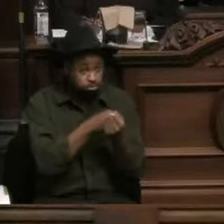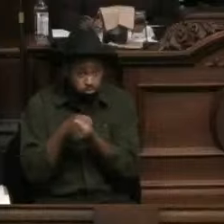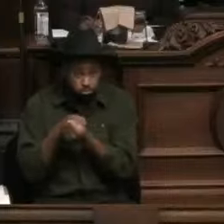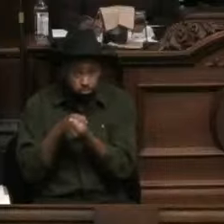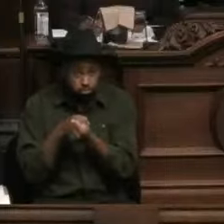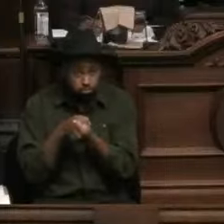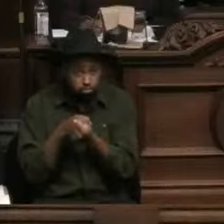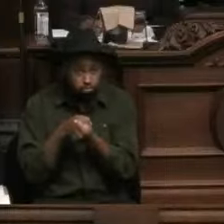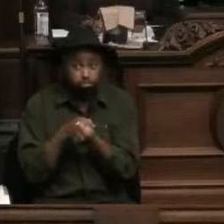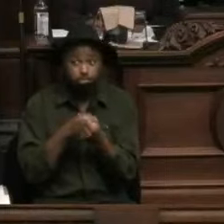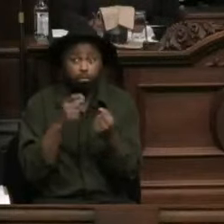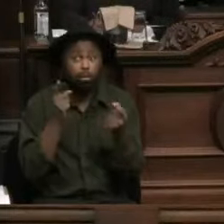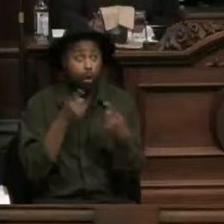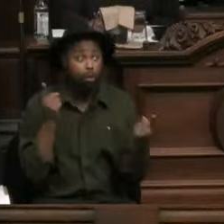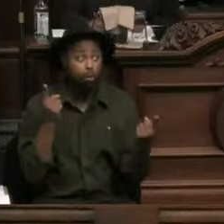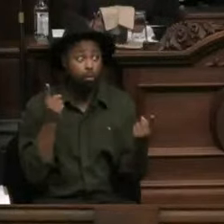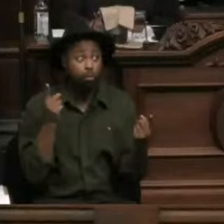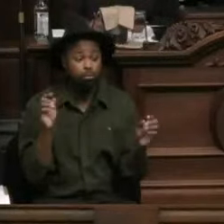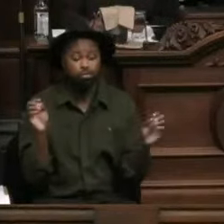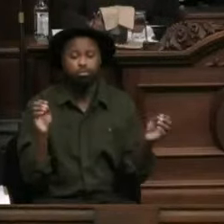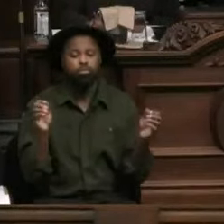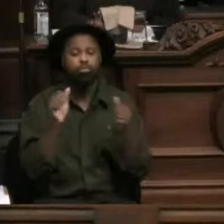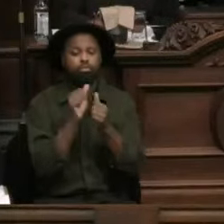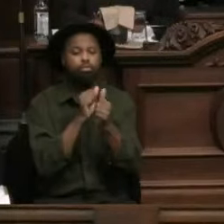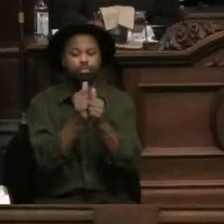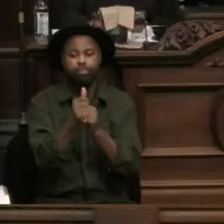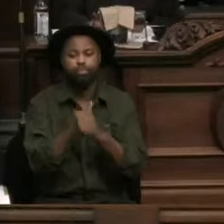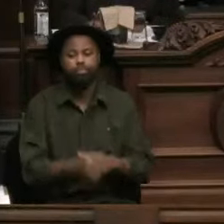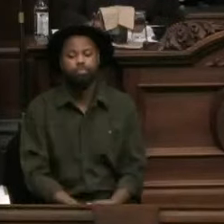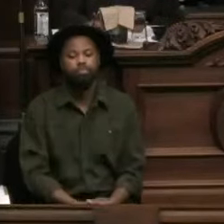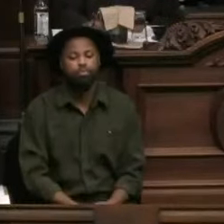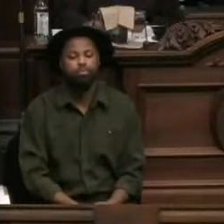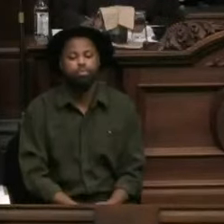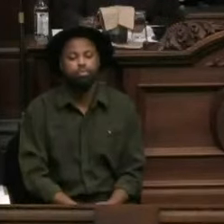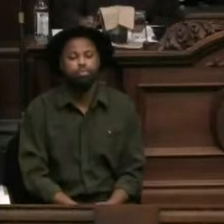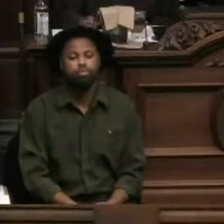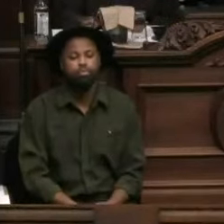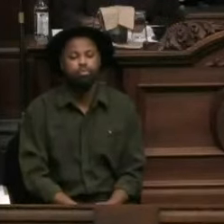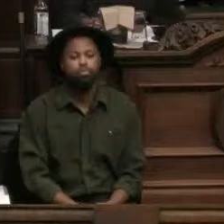Aye. Any opposed? Motion carries.